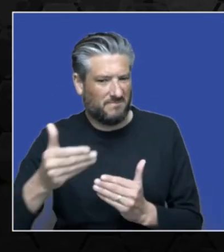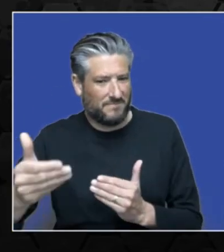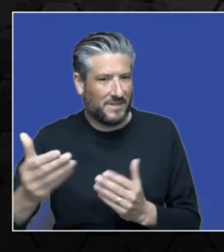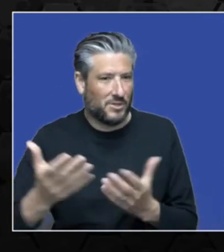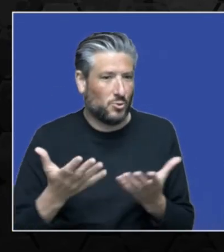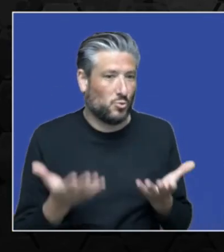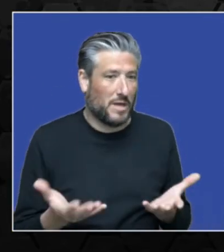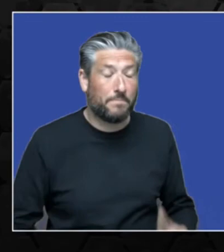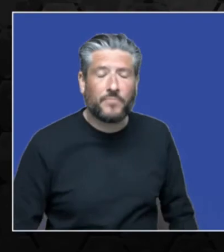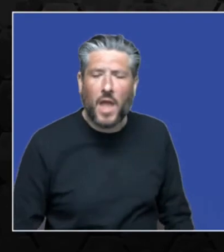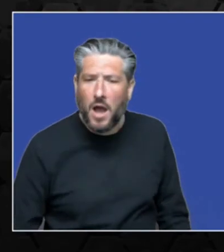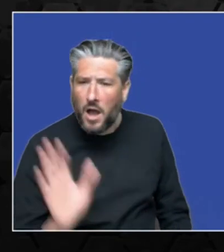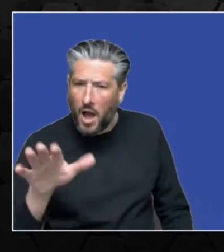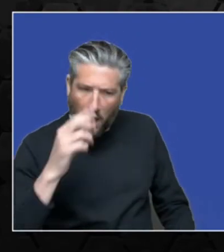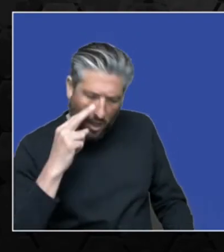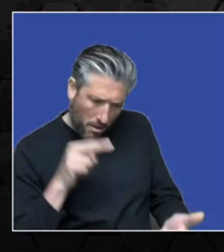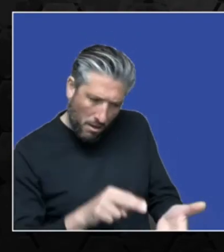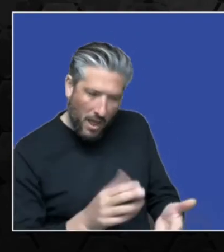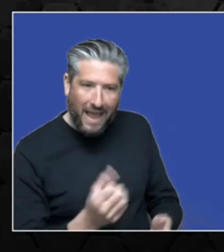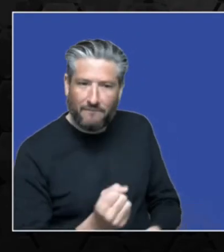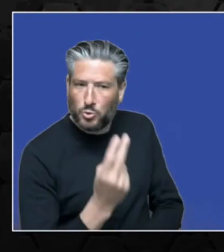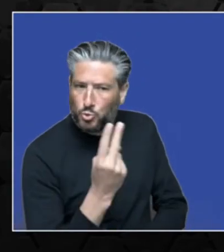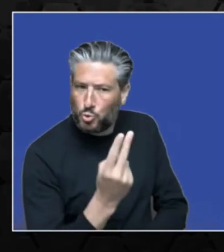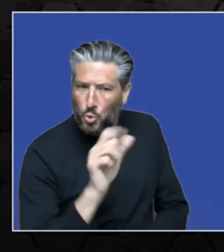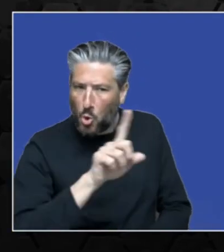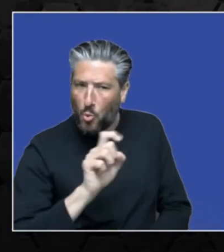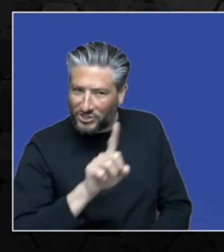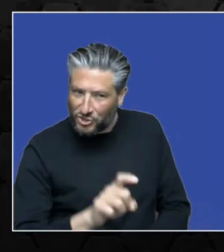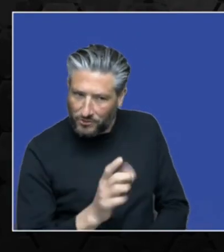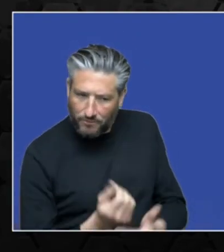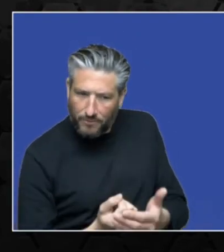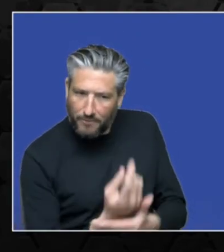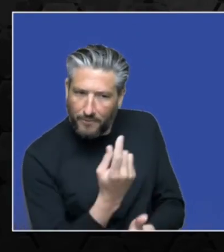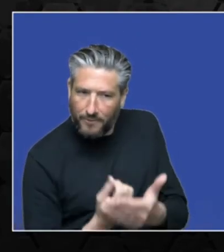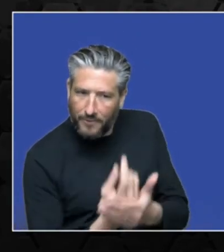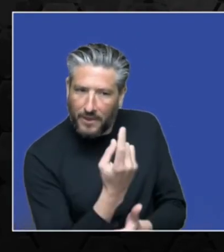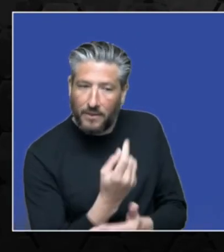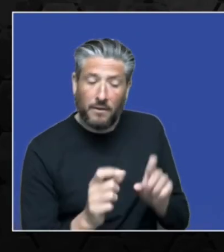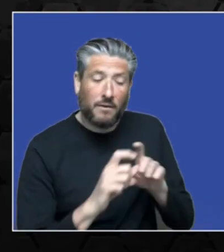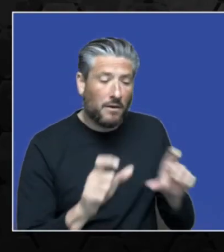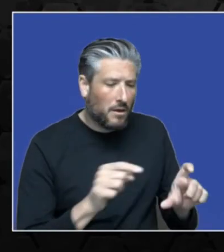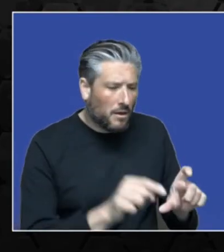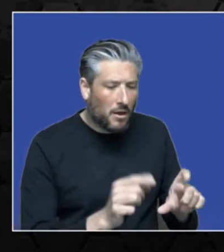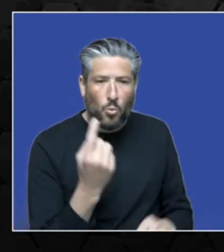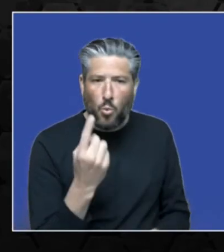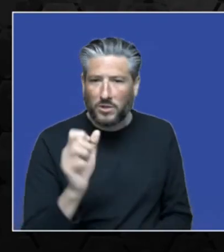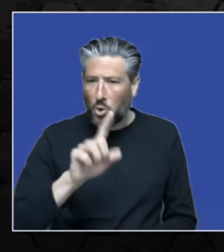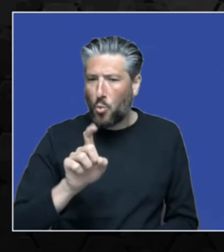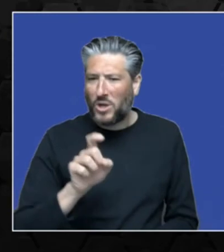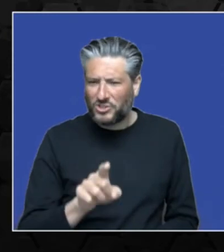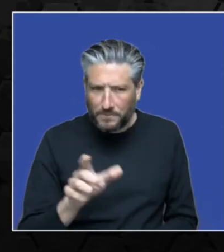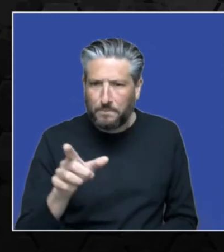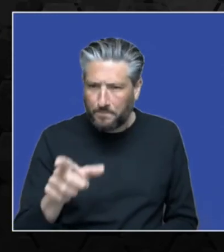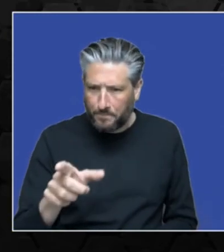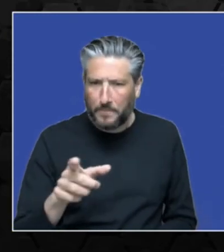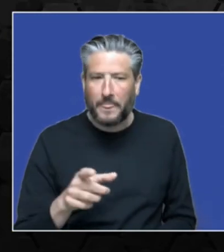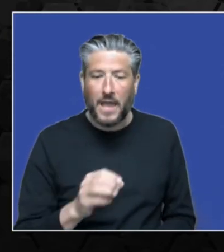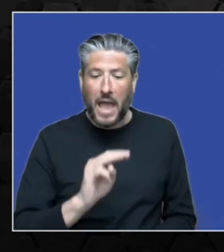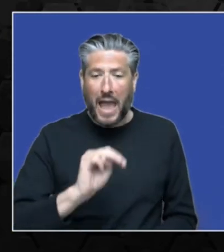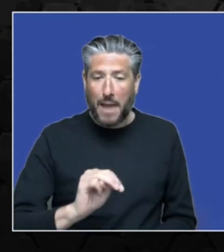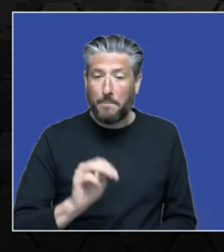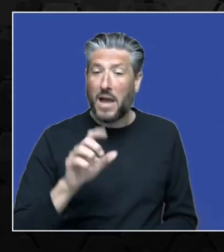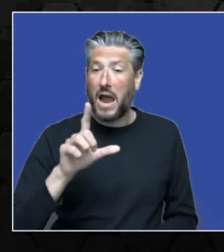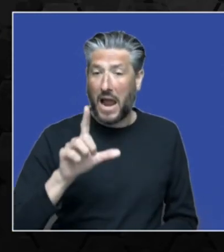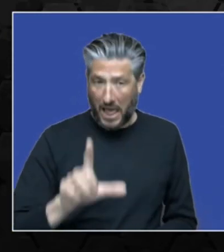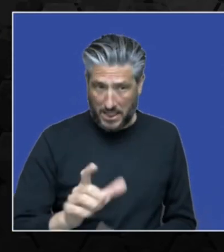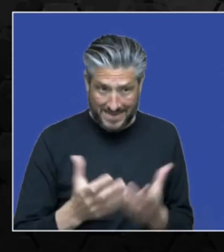questions. I missed them, so that's my bad. So one of the questions is, how fast is machine learning adopted by companies in